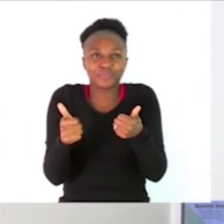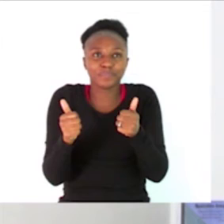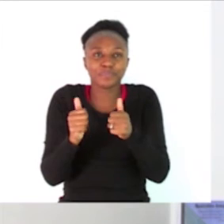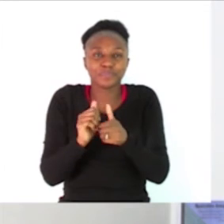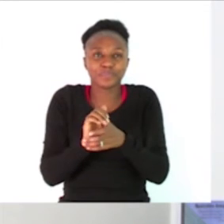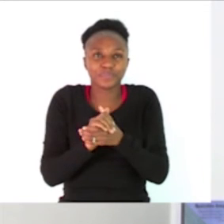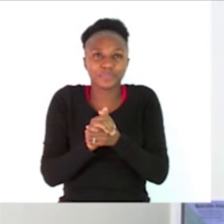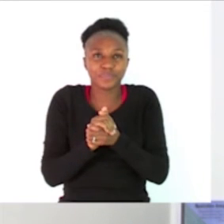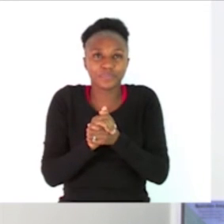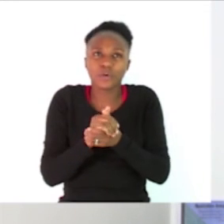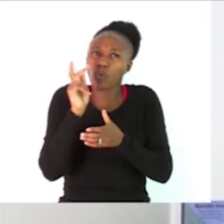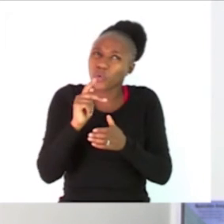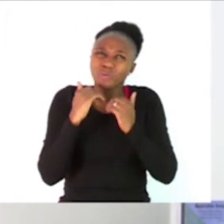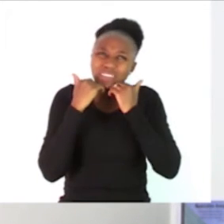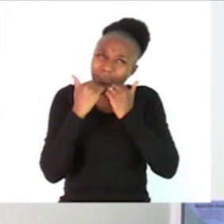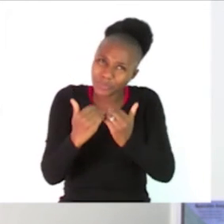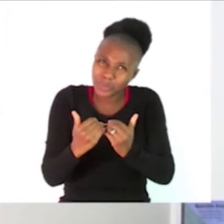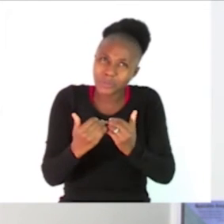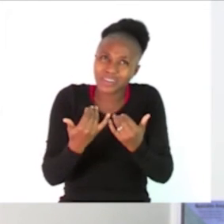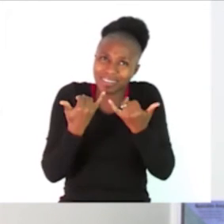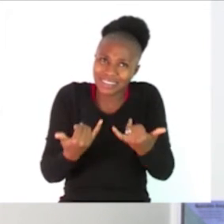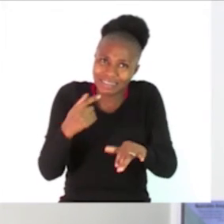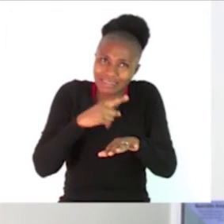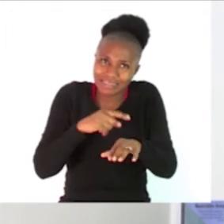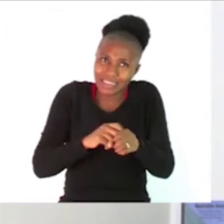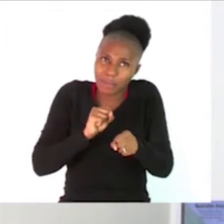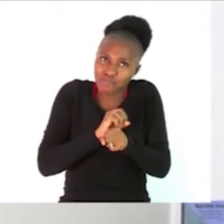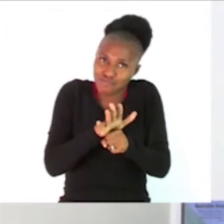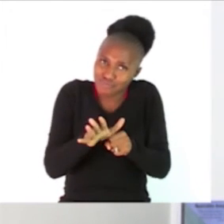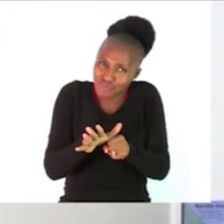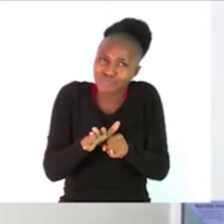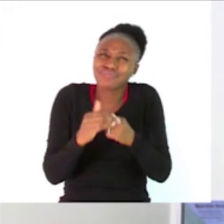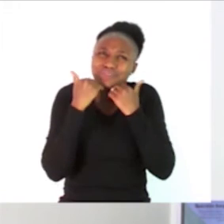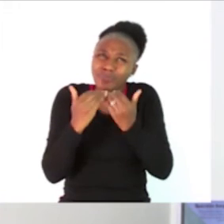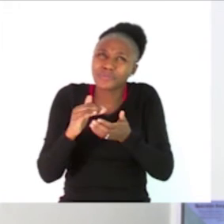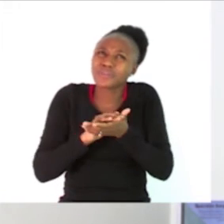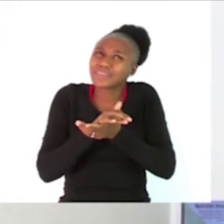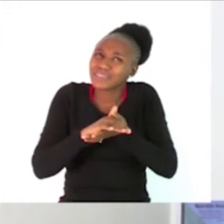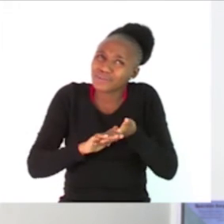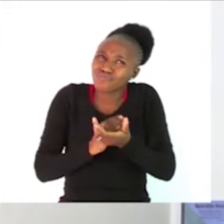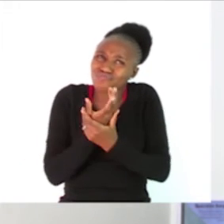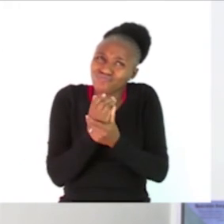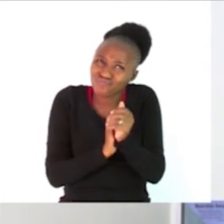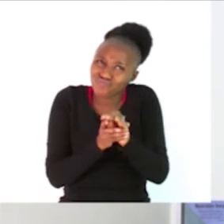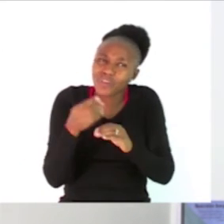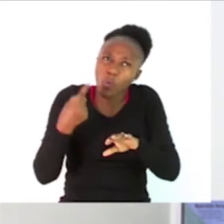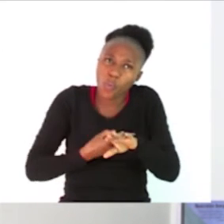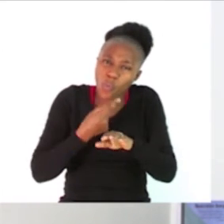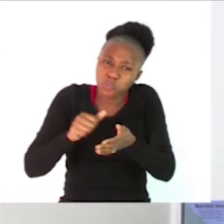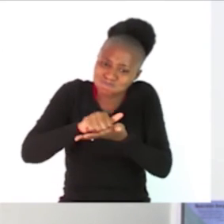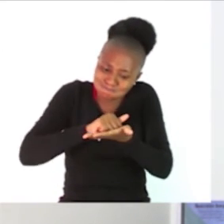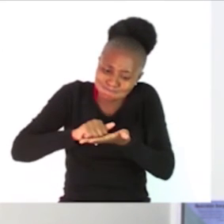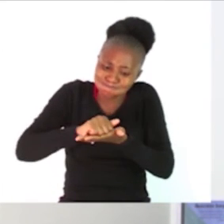And washing your hands, as we said, is very important. And now with the COVID, those are one